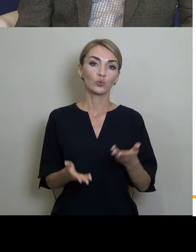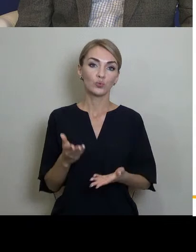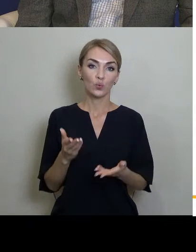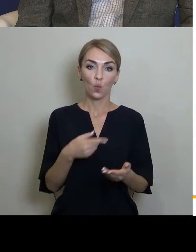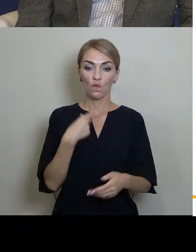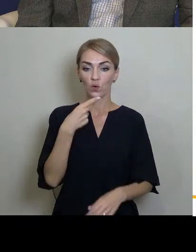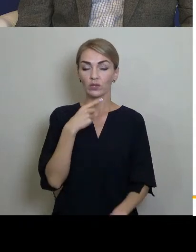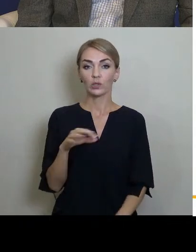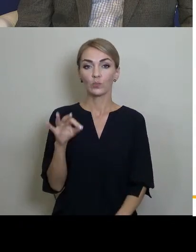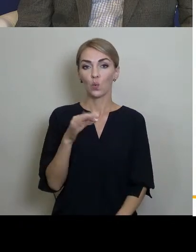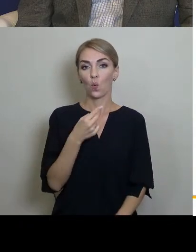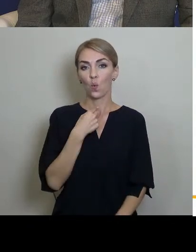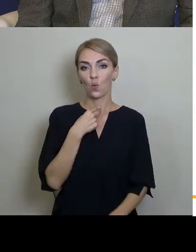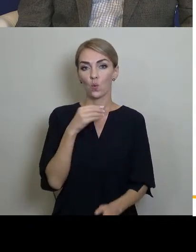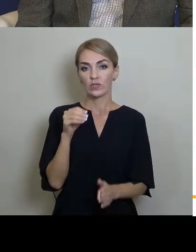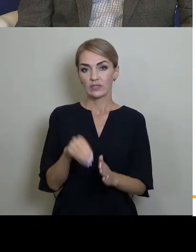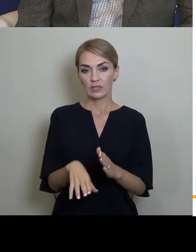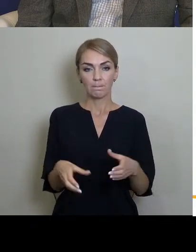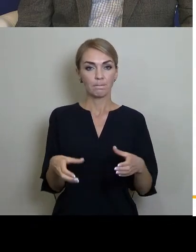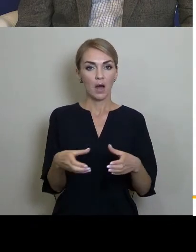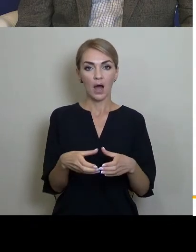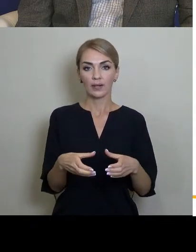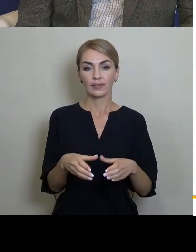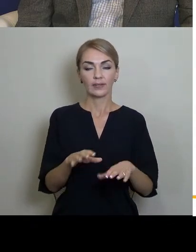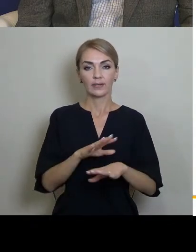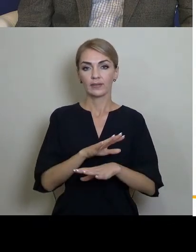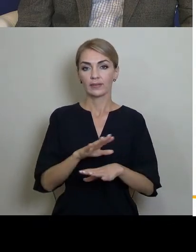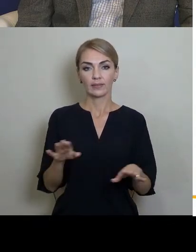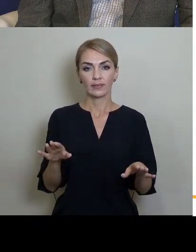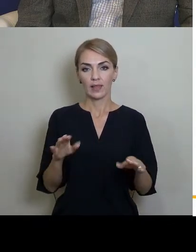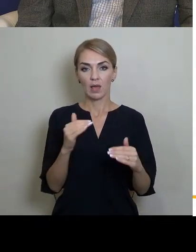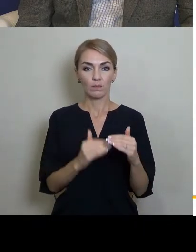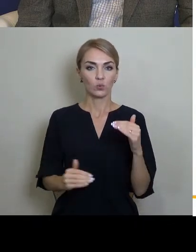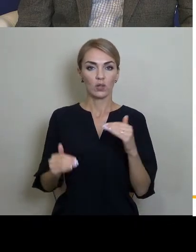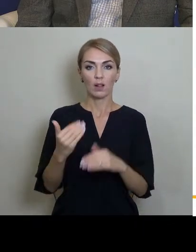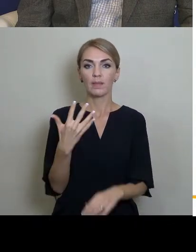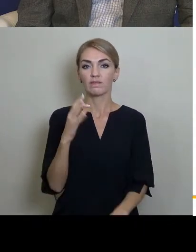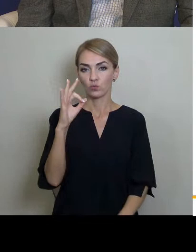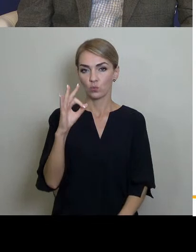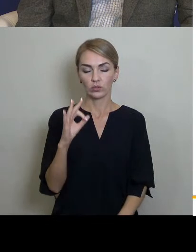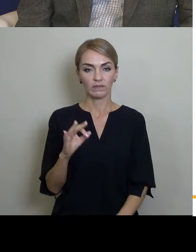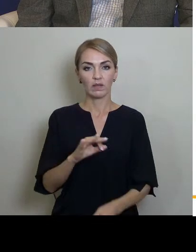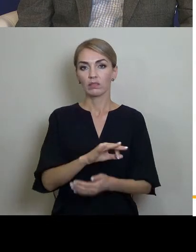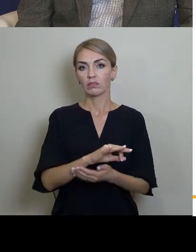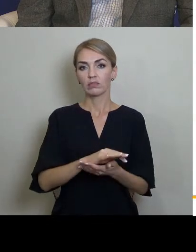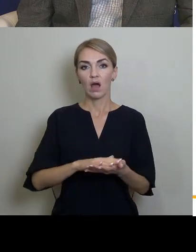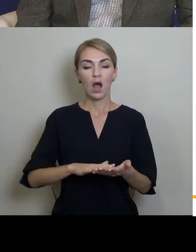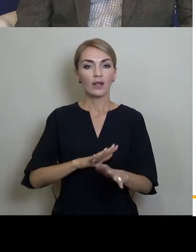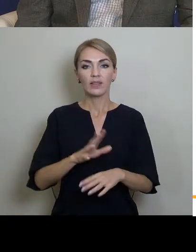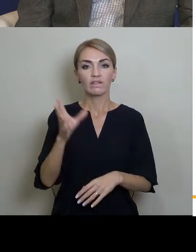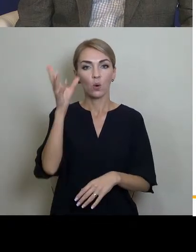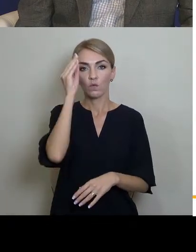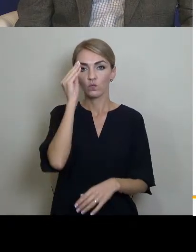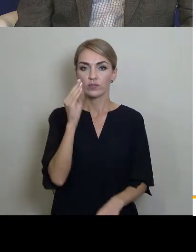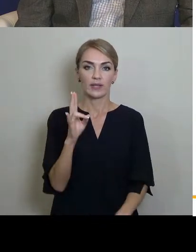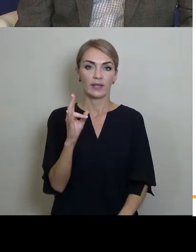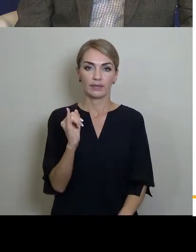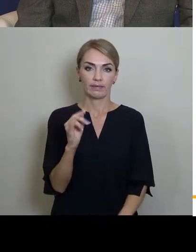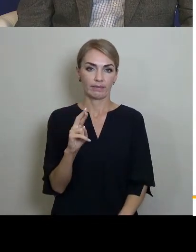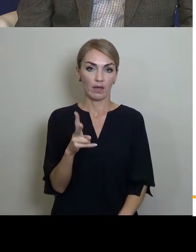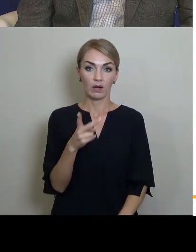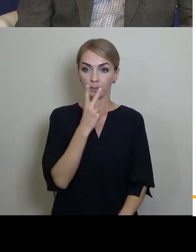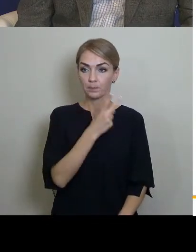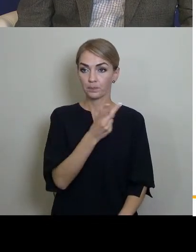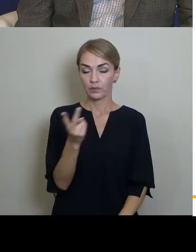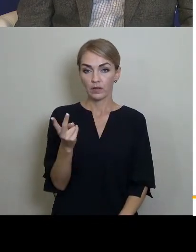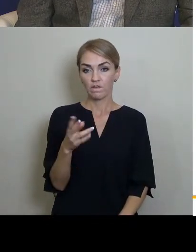is considered at a later stage. Those parties who didn't overcome 5% threshold, these votes are not